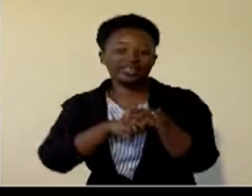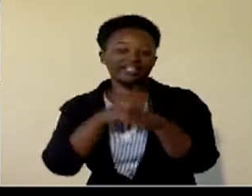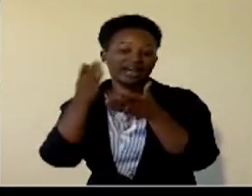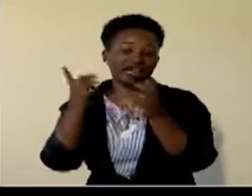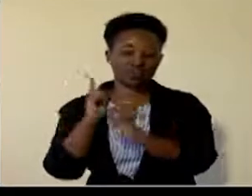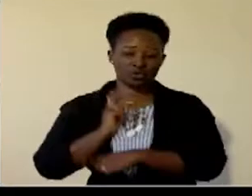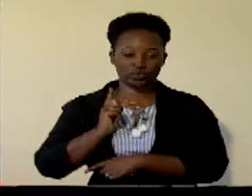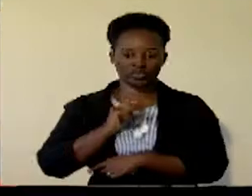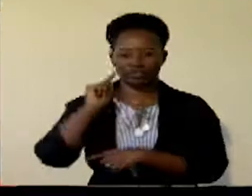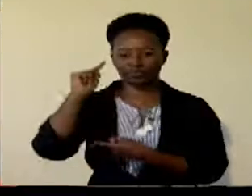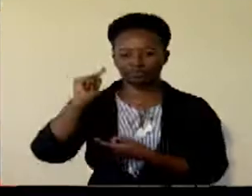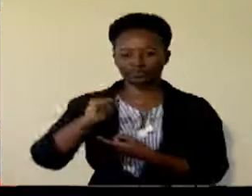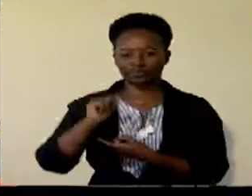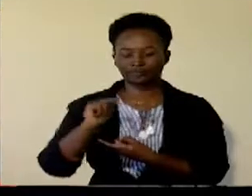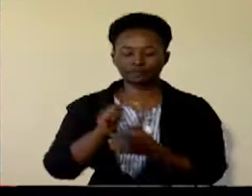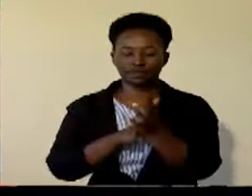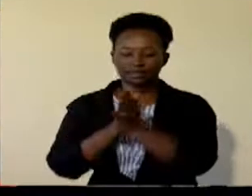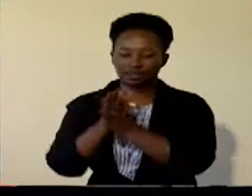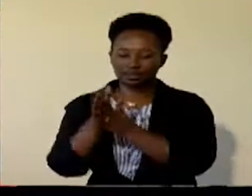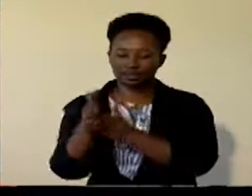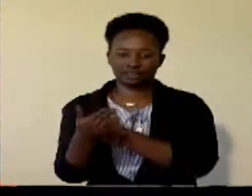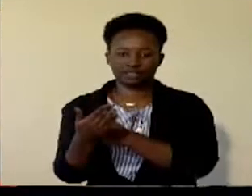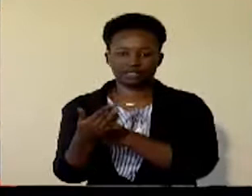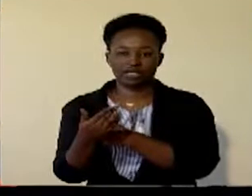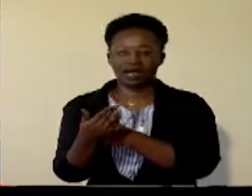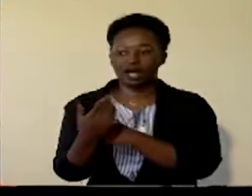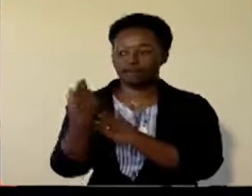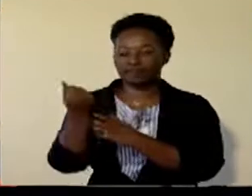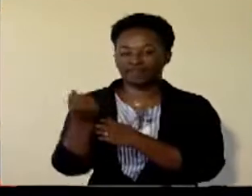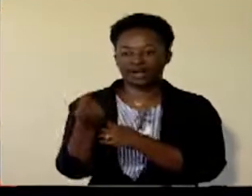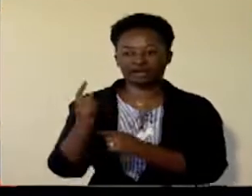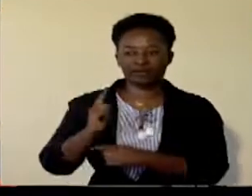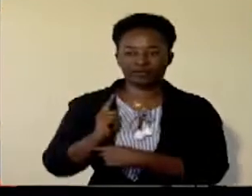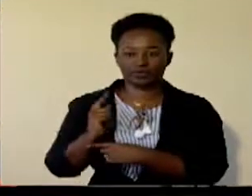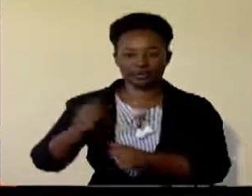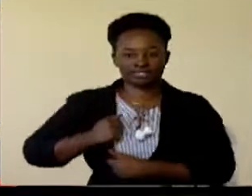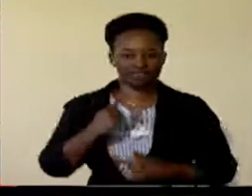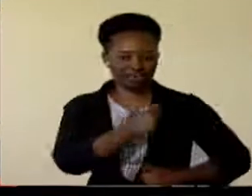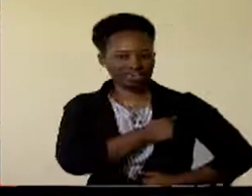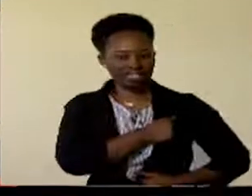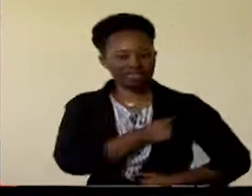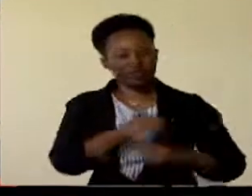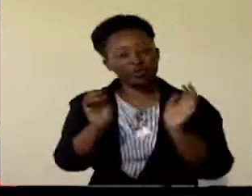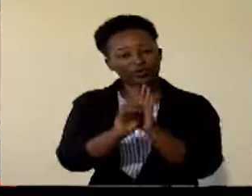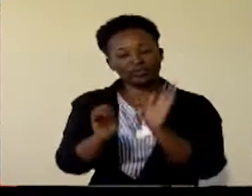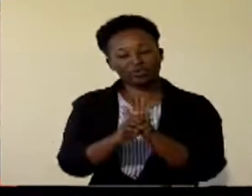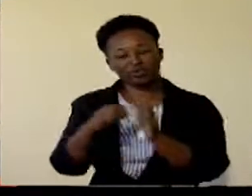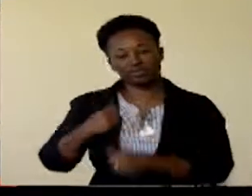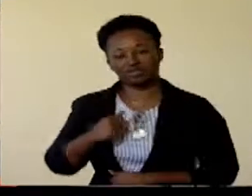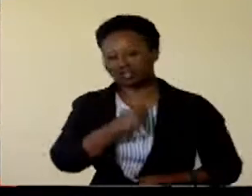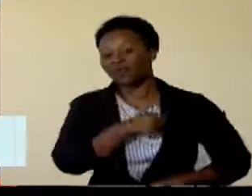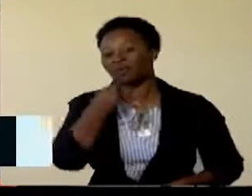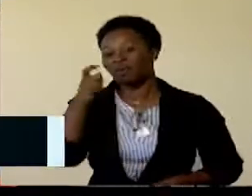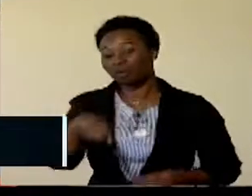on importation of expensive military hardware, like firearms, to curb down insecurities into the country. And